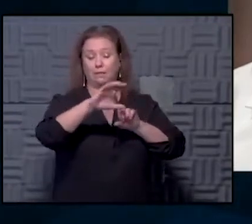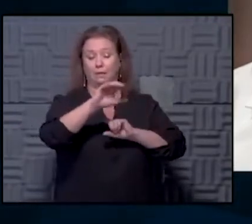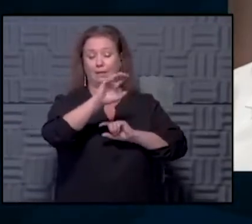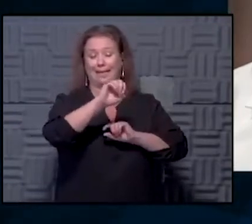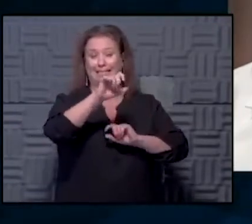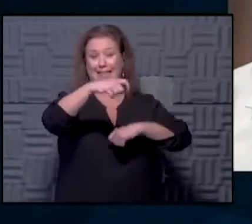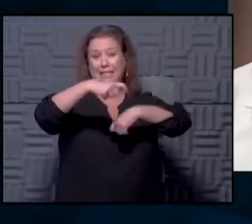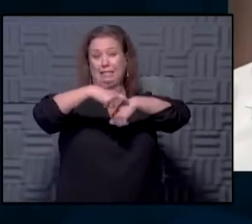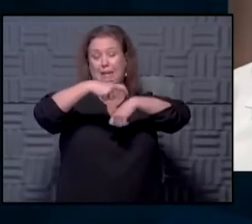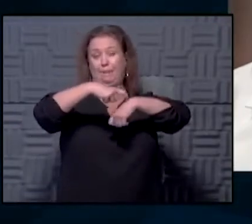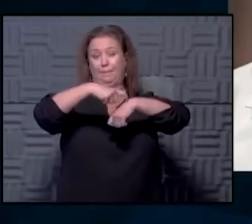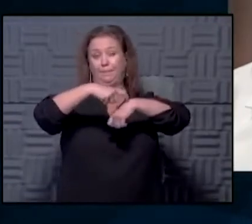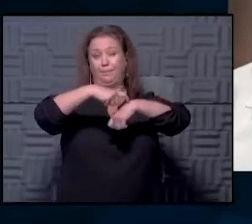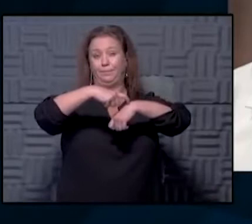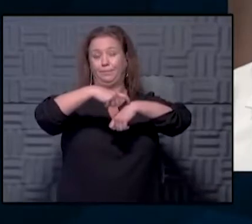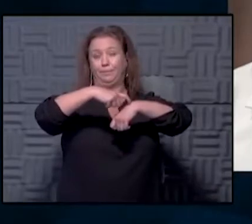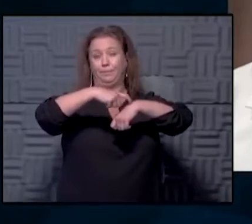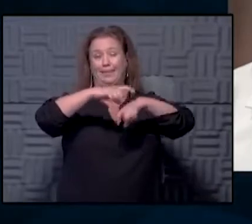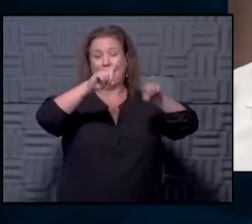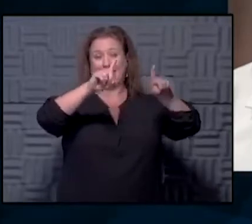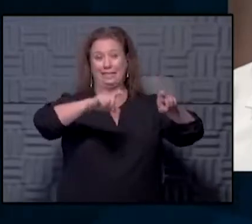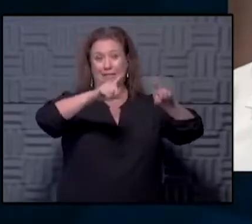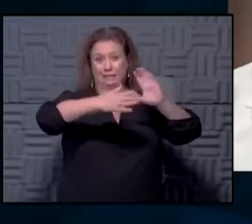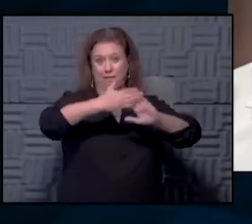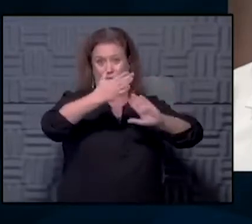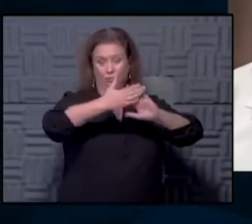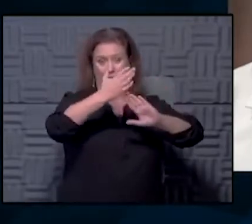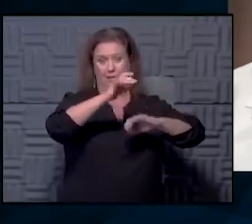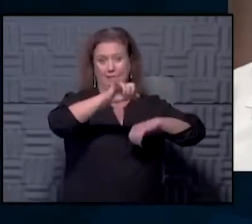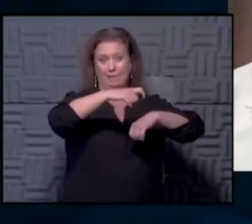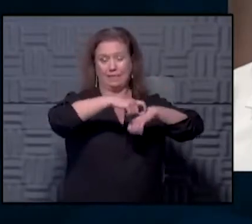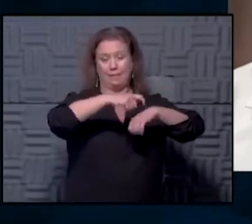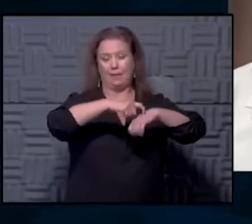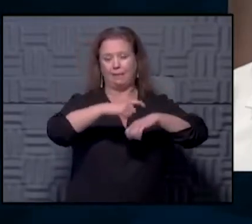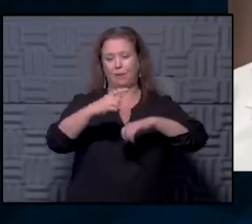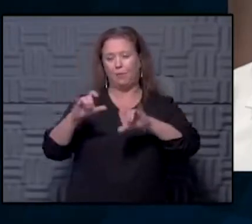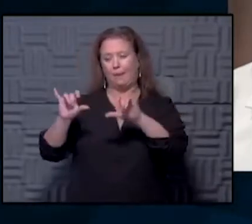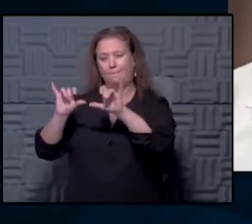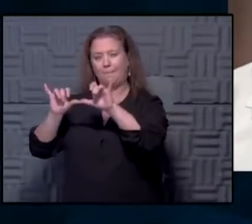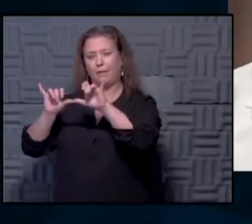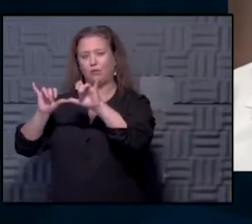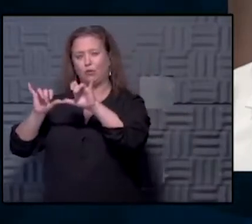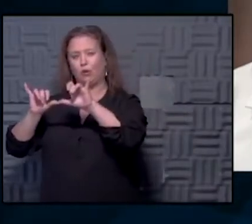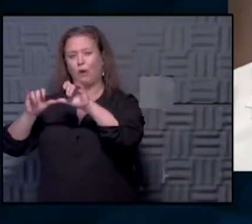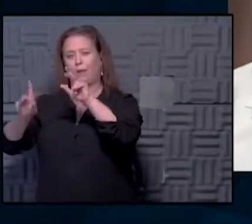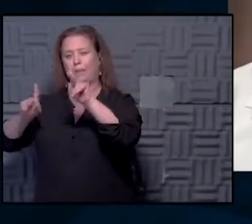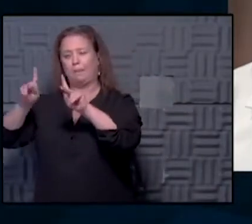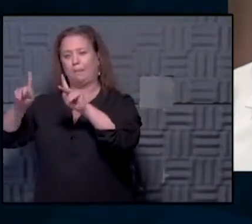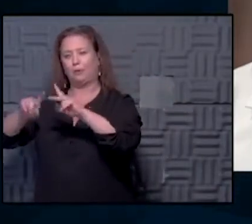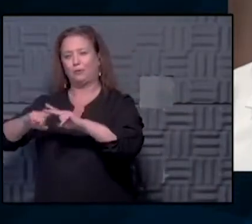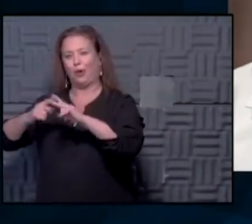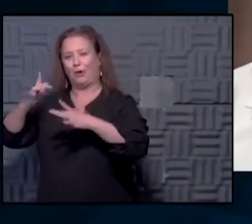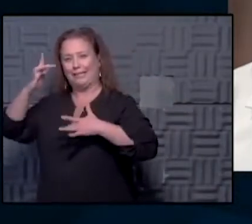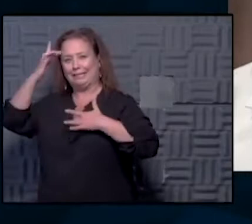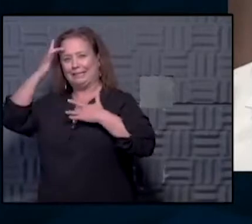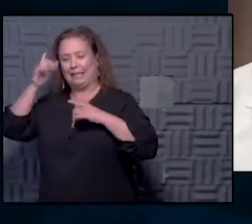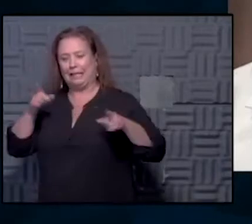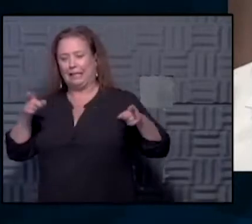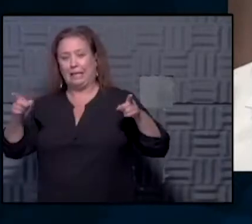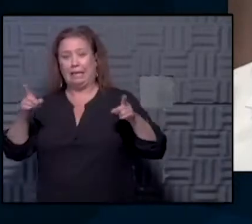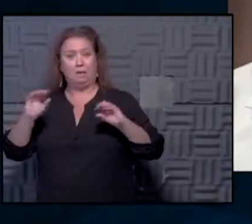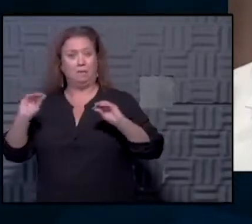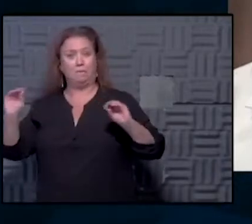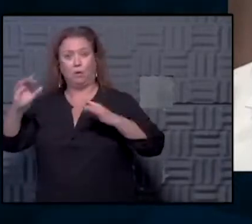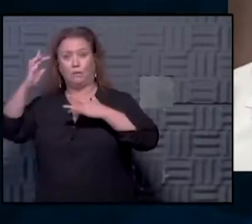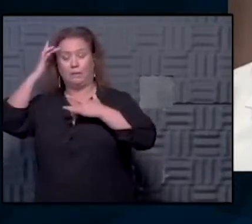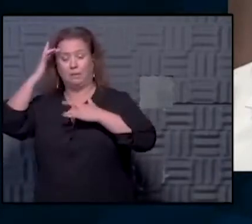time that it is the test is run, and one of us measures it from the time the people began with symptoms. And for those that are asymptomatic,